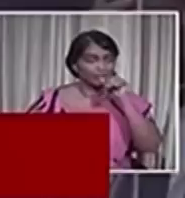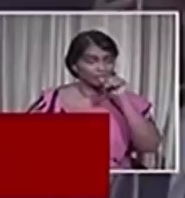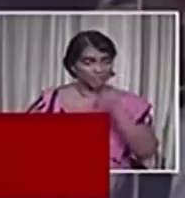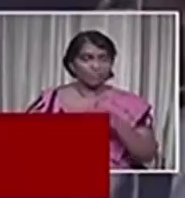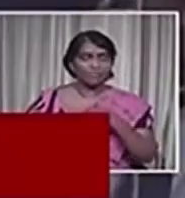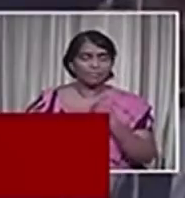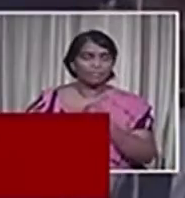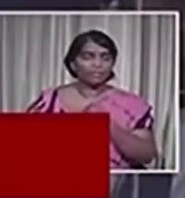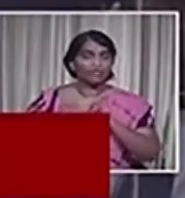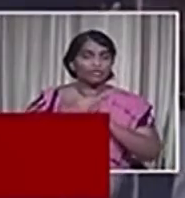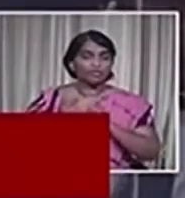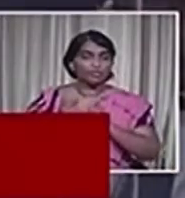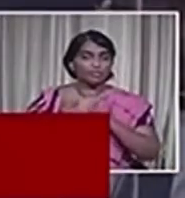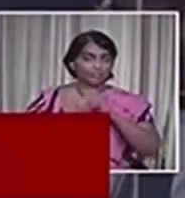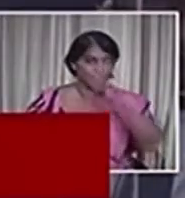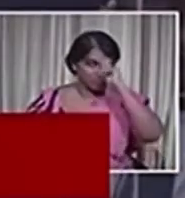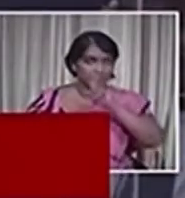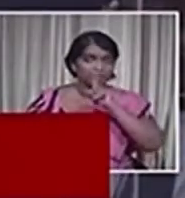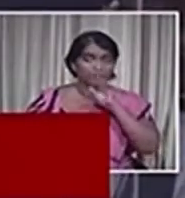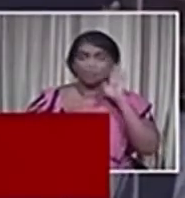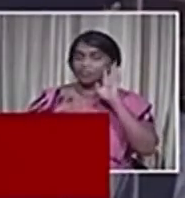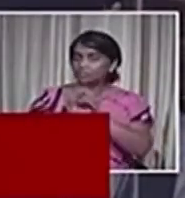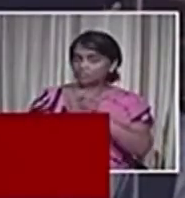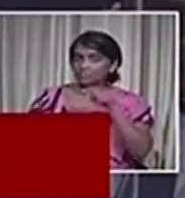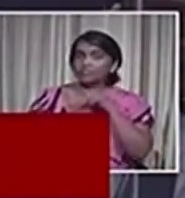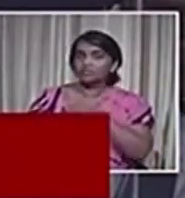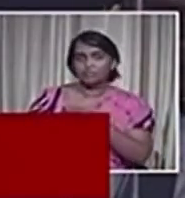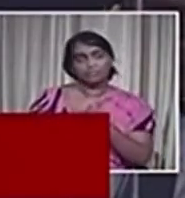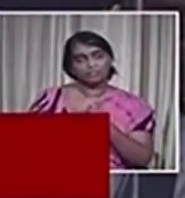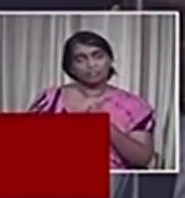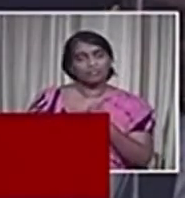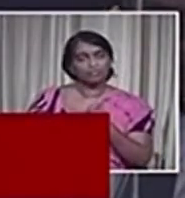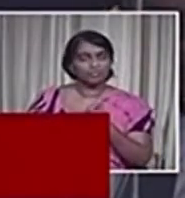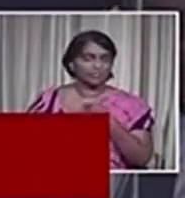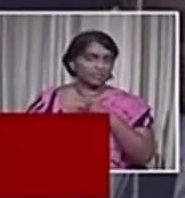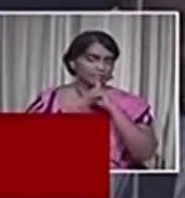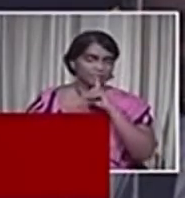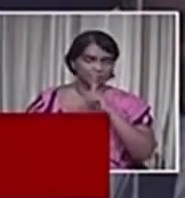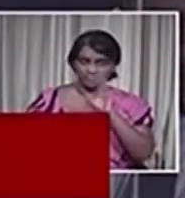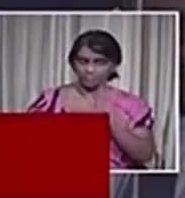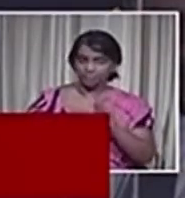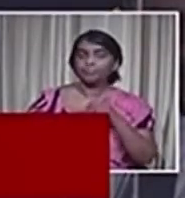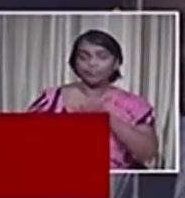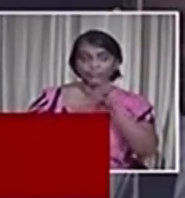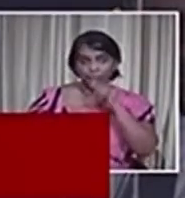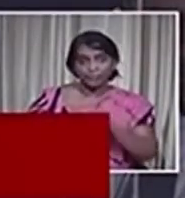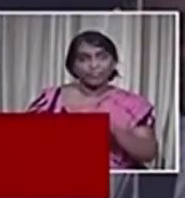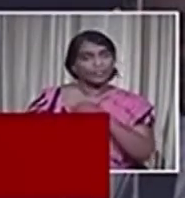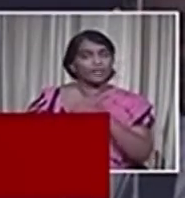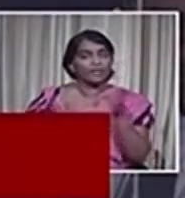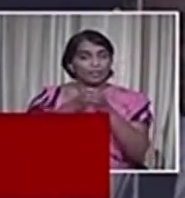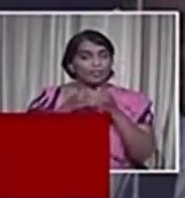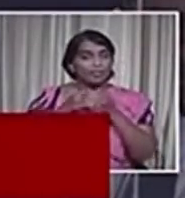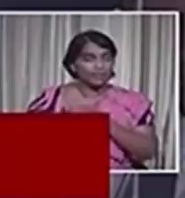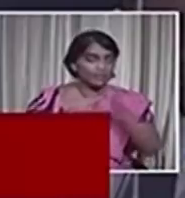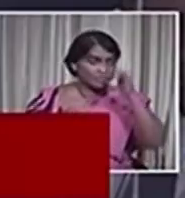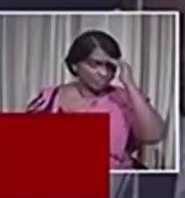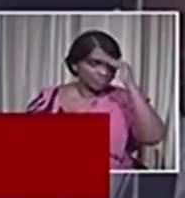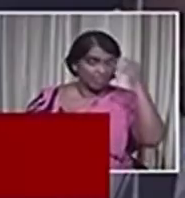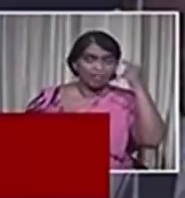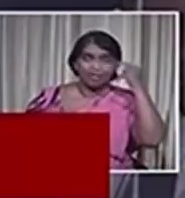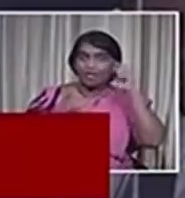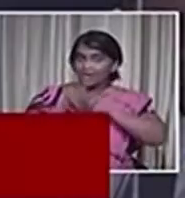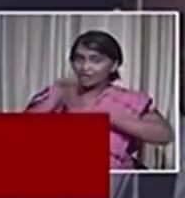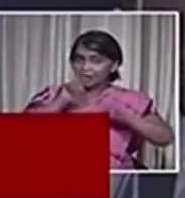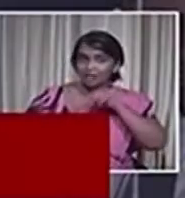Sumandiran. At the party leaders meeting yesterday, Honourable Sumandiran did raise this issue. And on behalf of the government, I